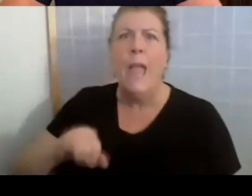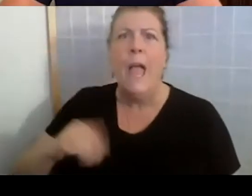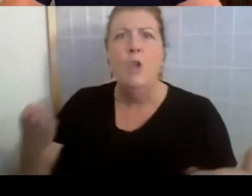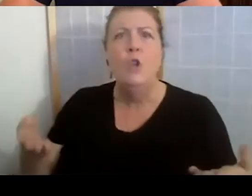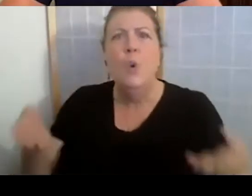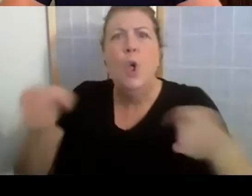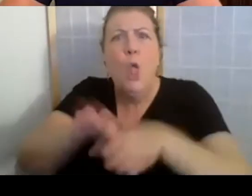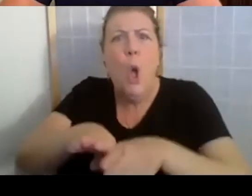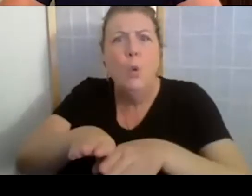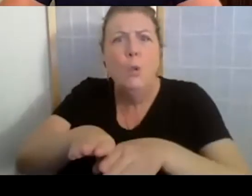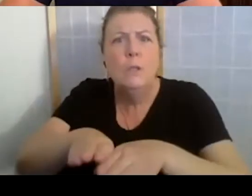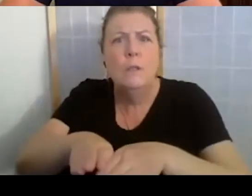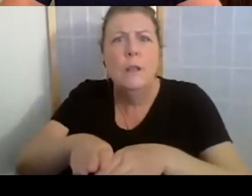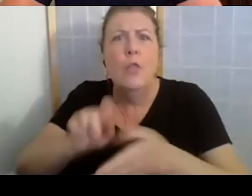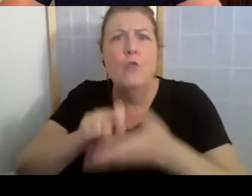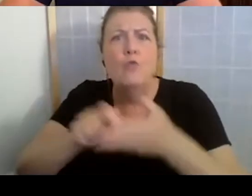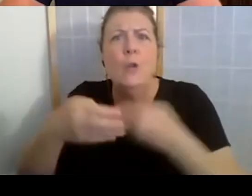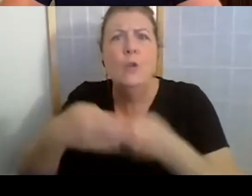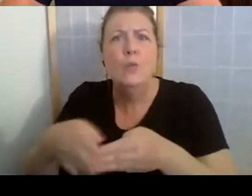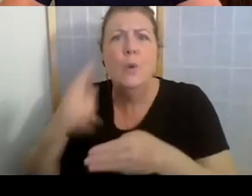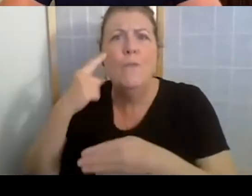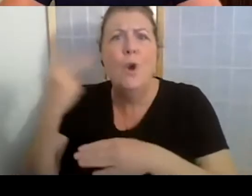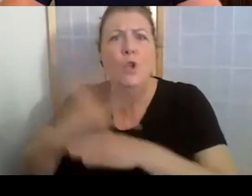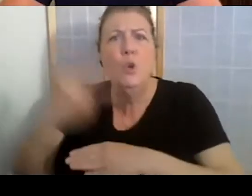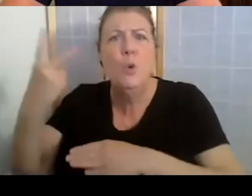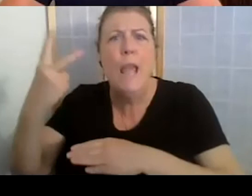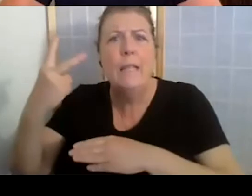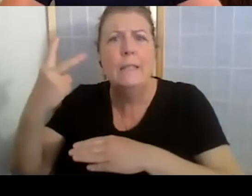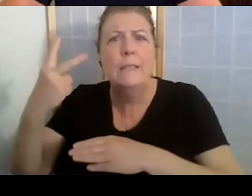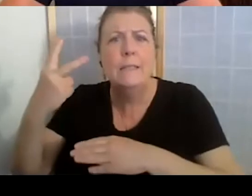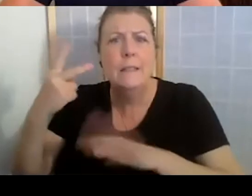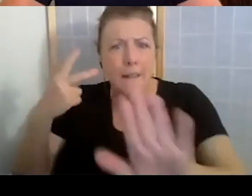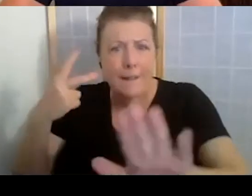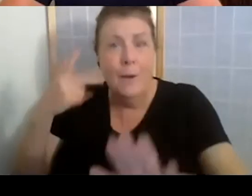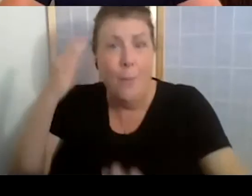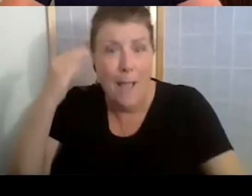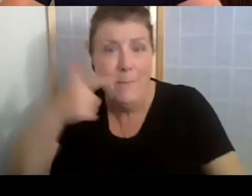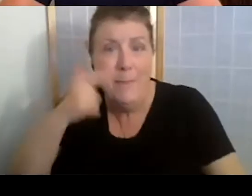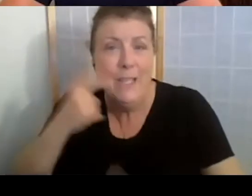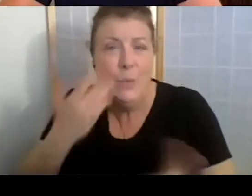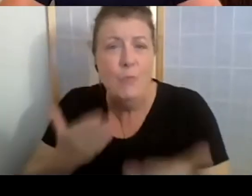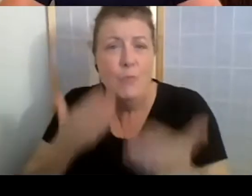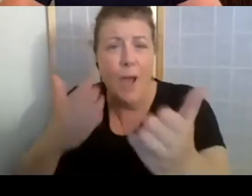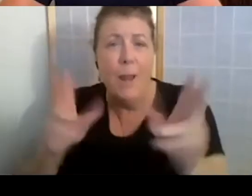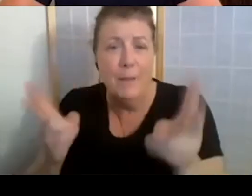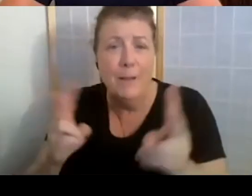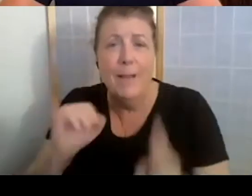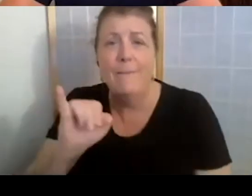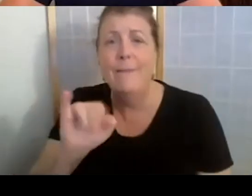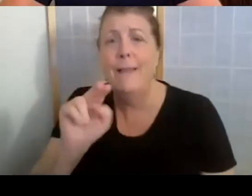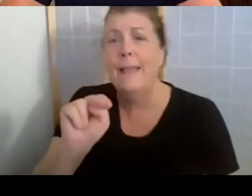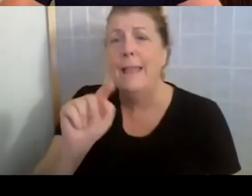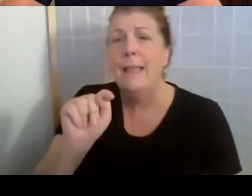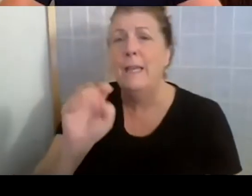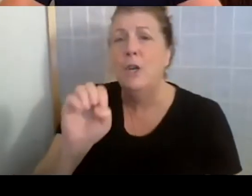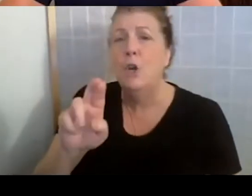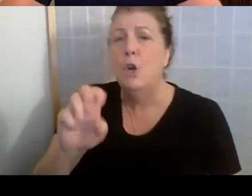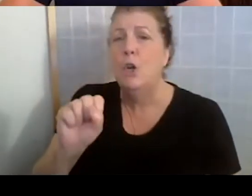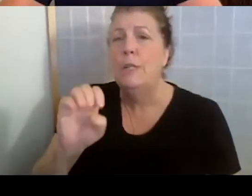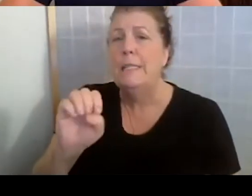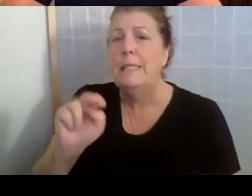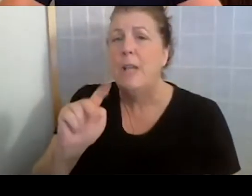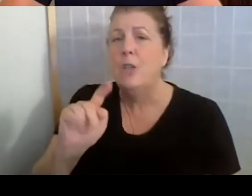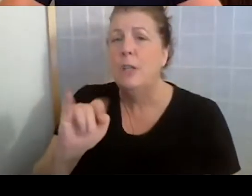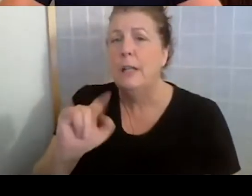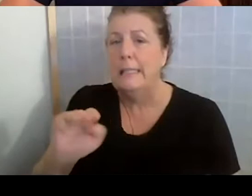into intersectionalism. Wow. And none of us knew each other. It was a writer's room where no one knew anyone. And no one knew. Davi